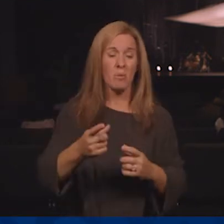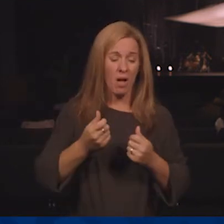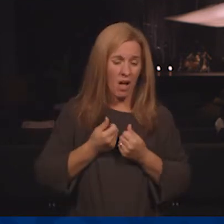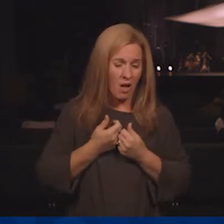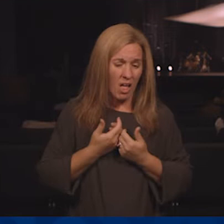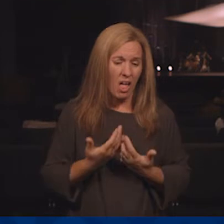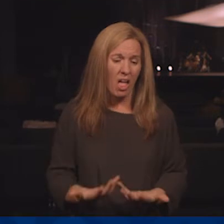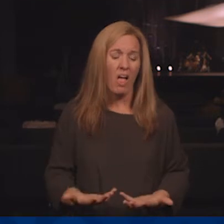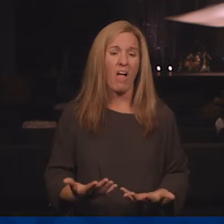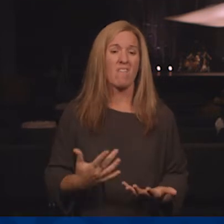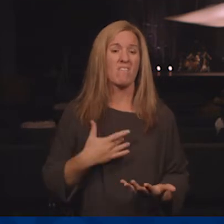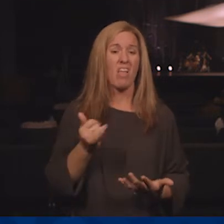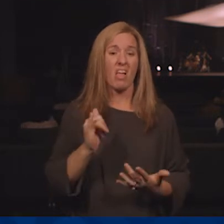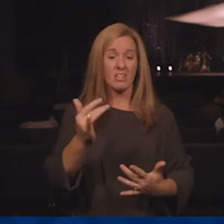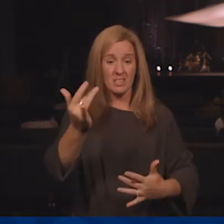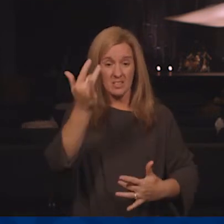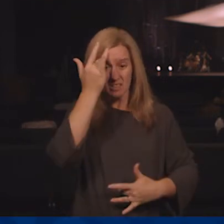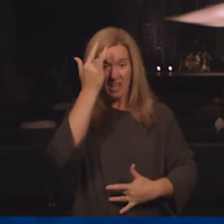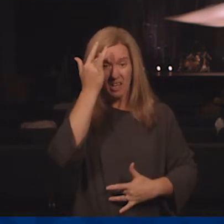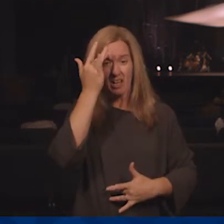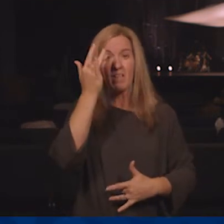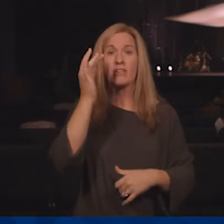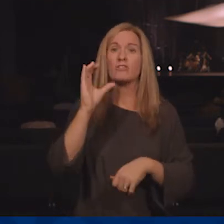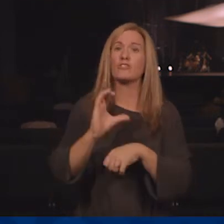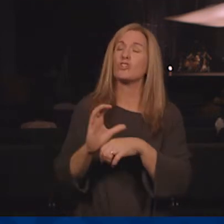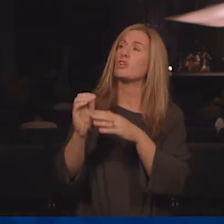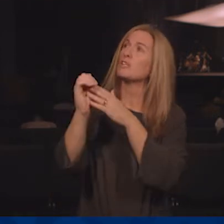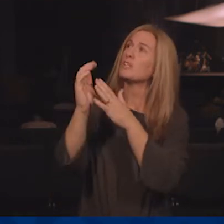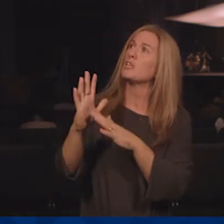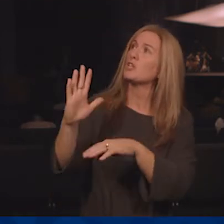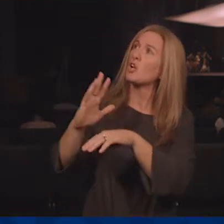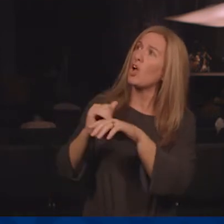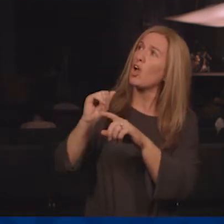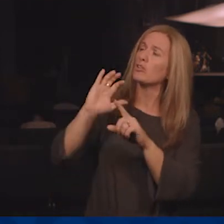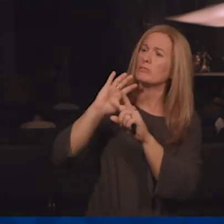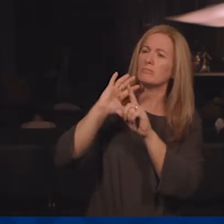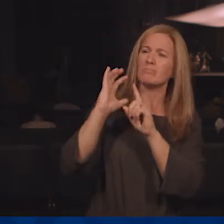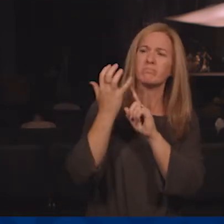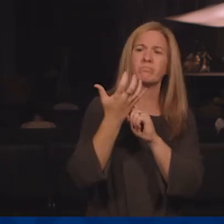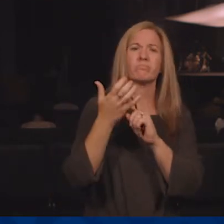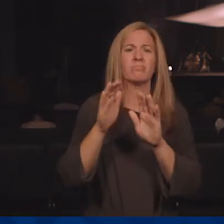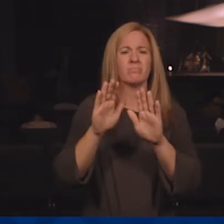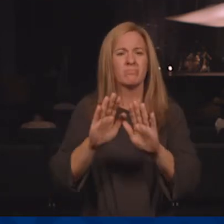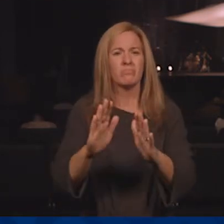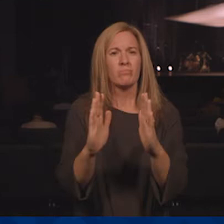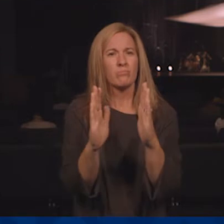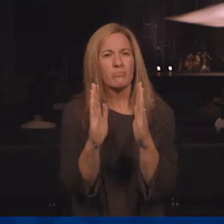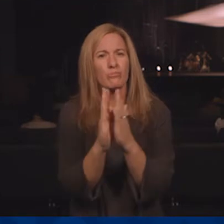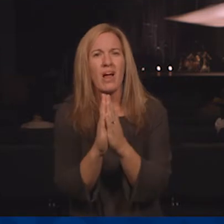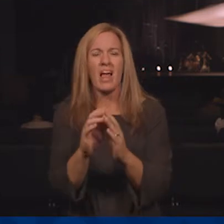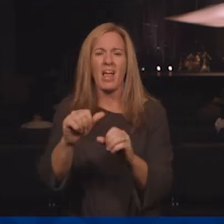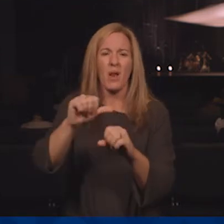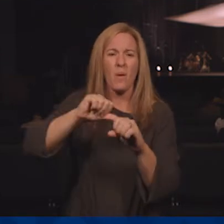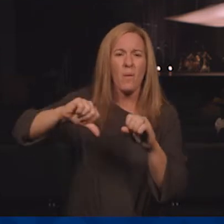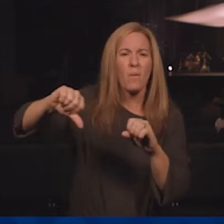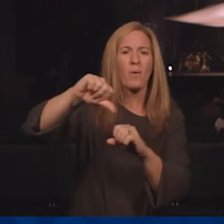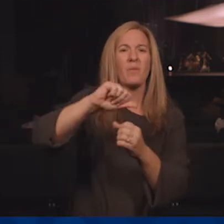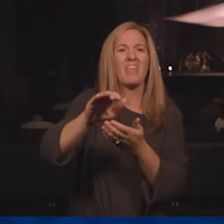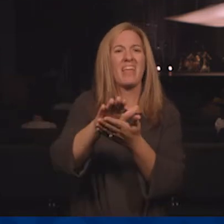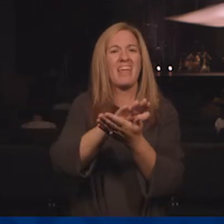of sickness? Let them call the elders of the church to pray over them and anoint them with this healing and cleansing oil in the name of the